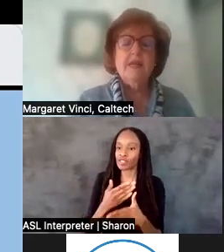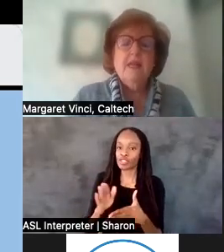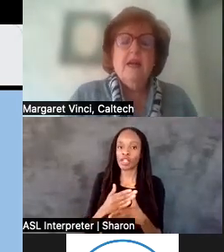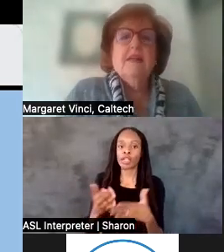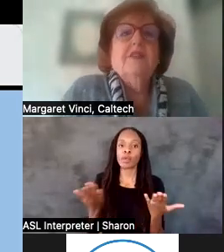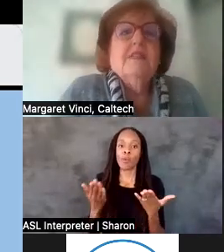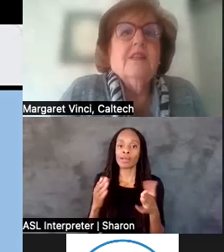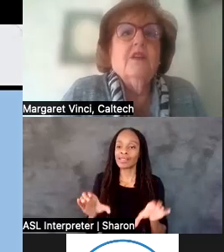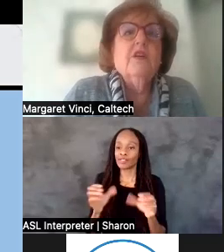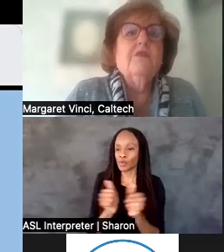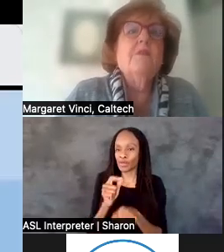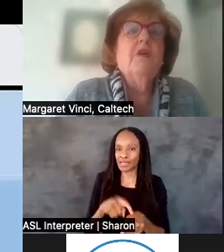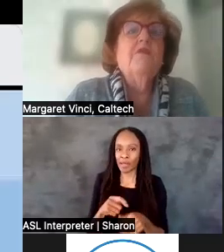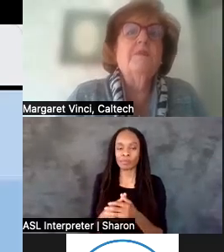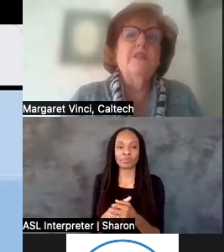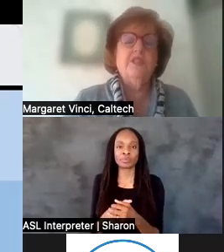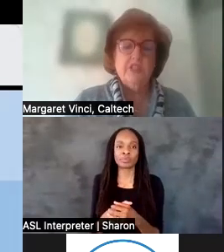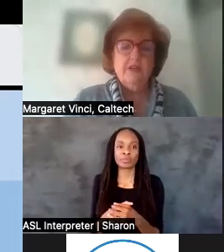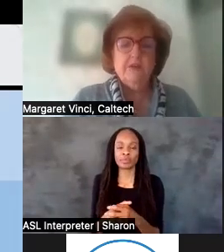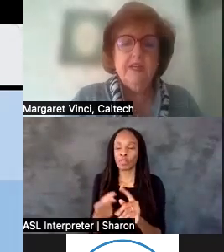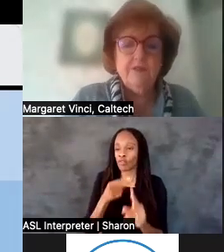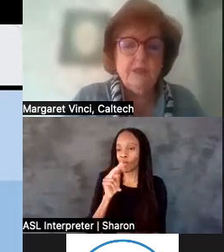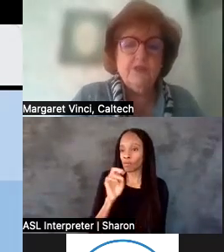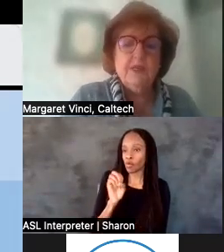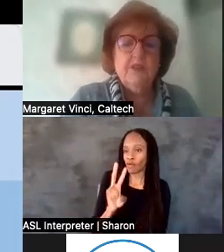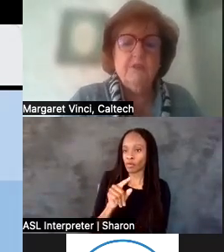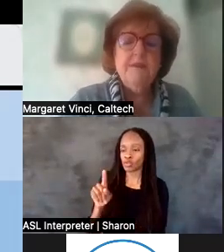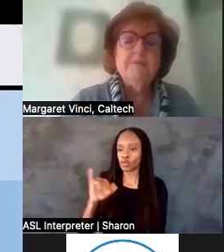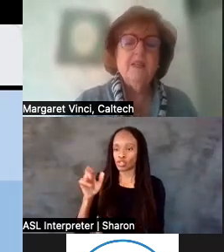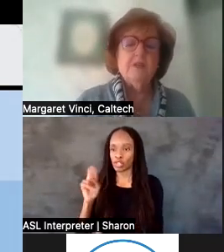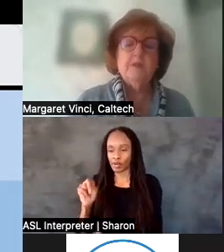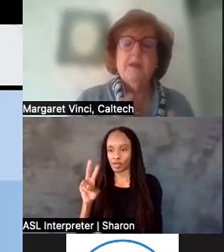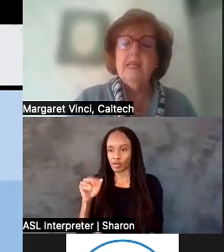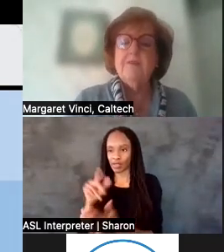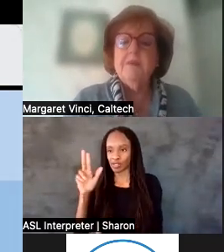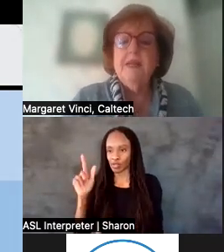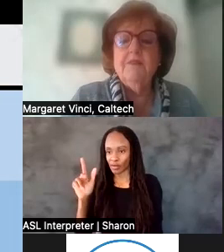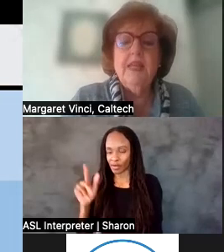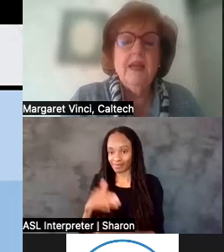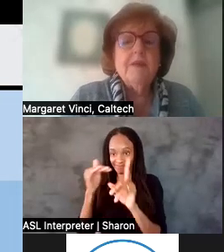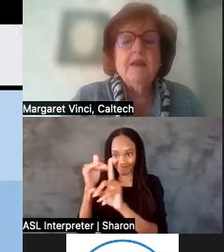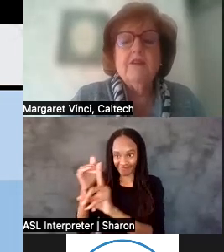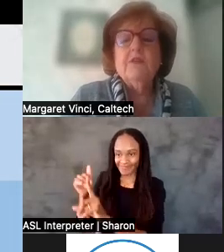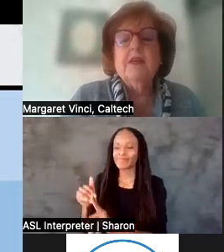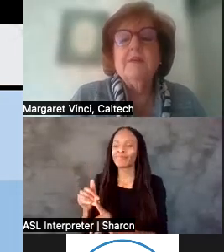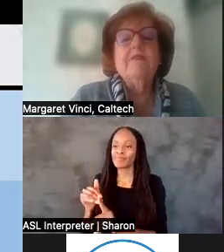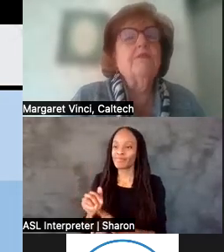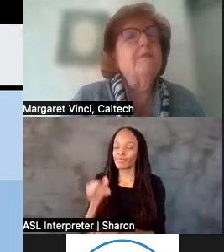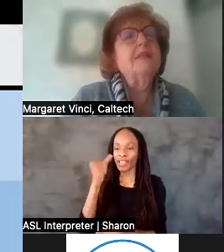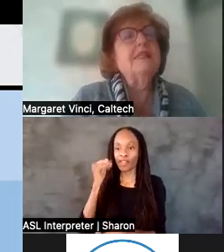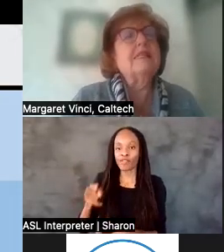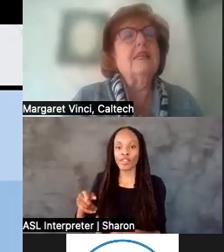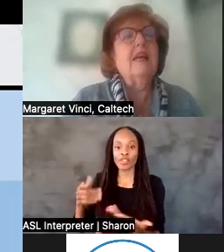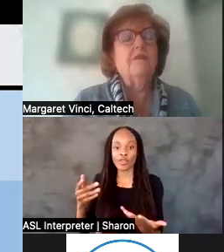time. So this is going to go from November to January of 2023. So reminding everybody that we have about an earthquake about every